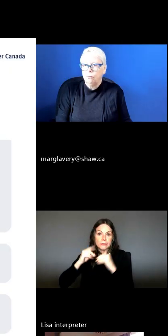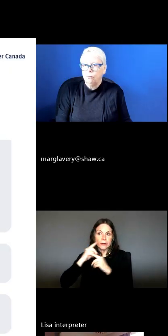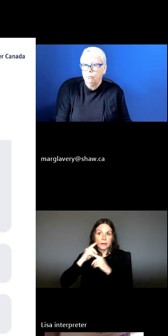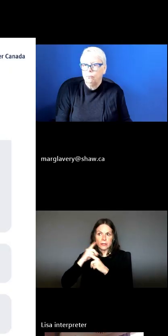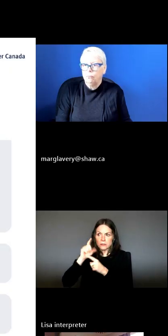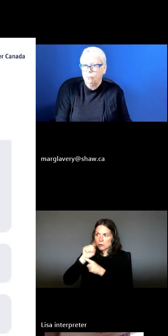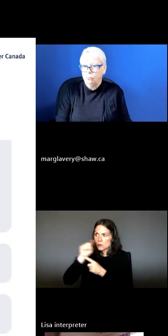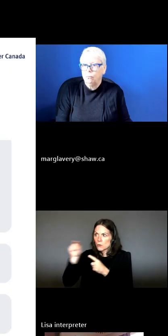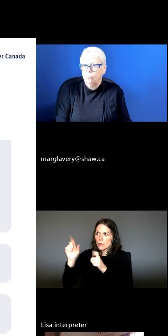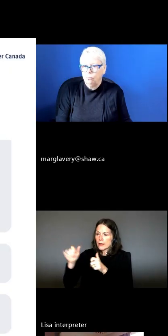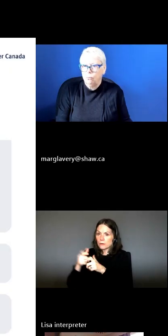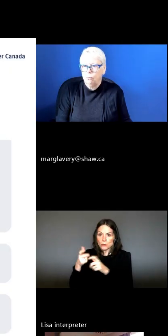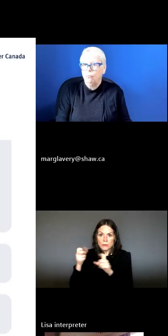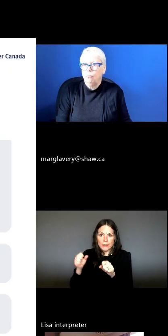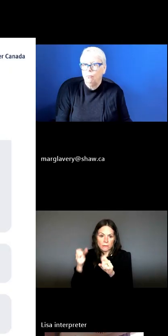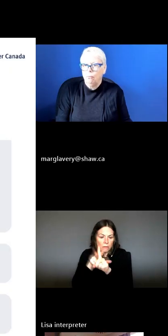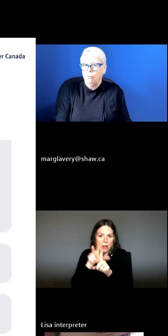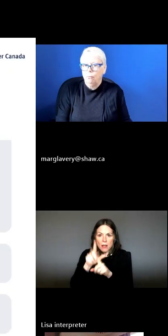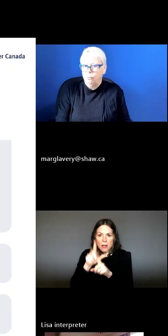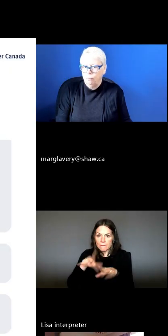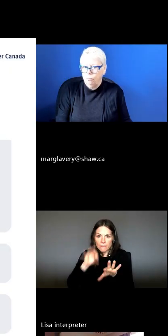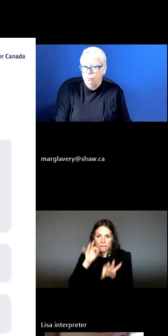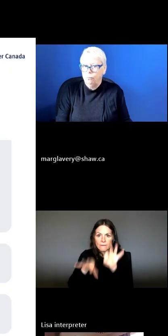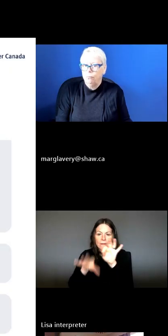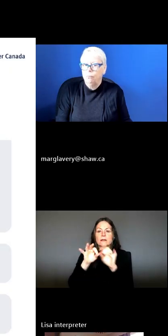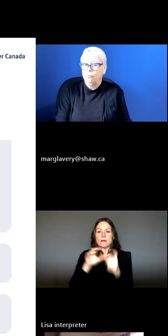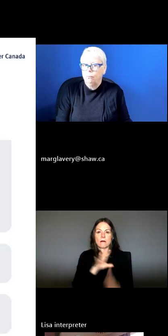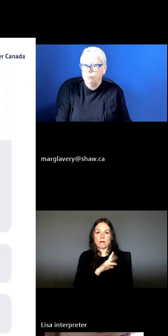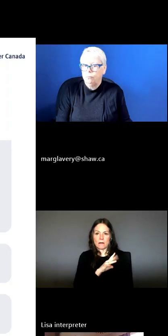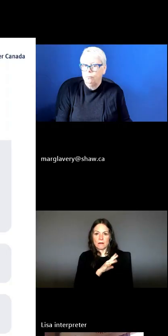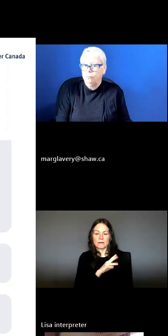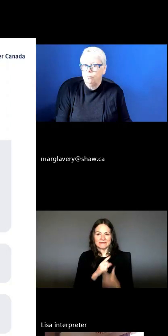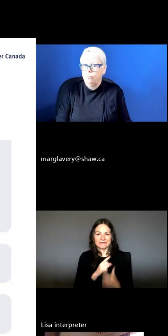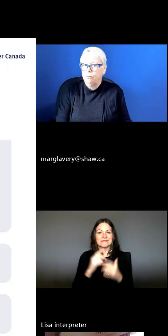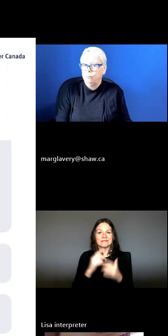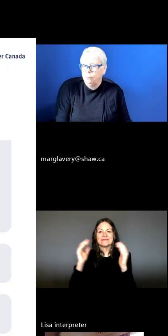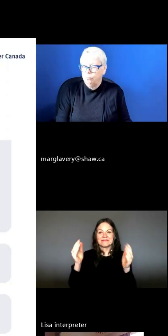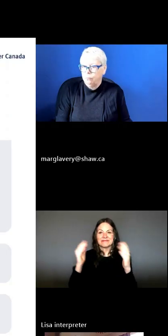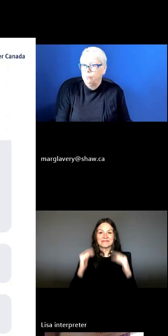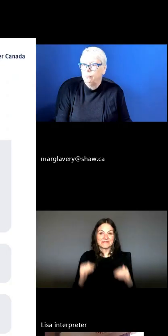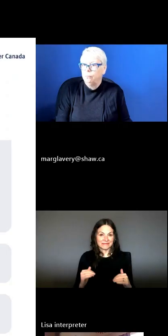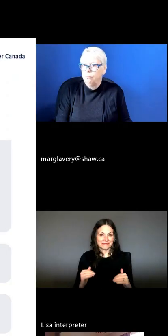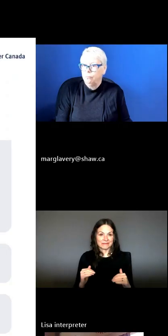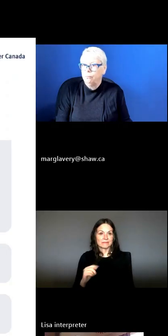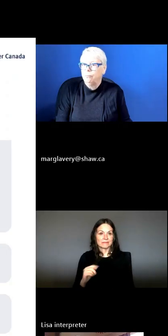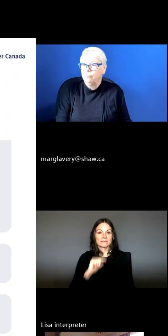discover. And we will move to our next